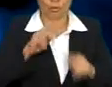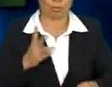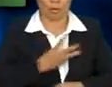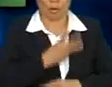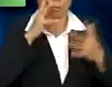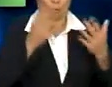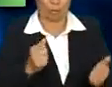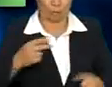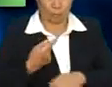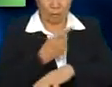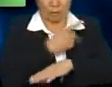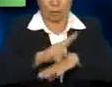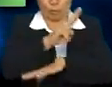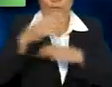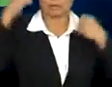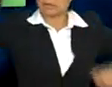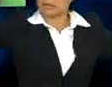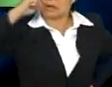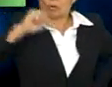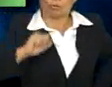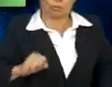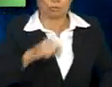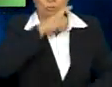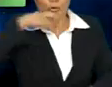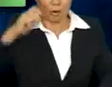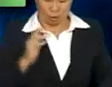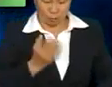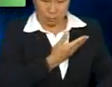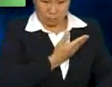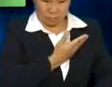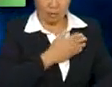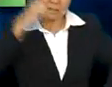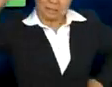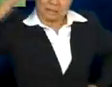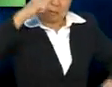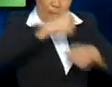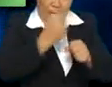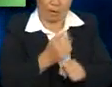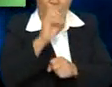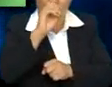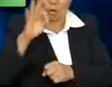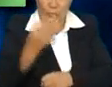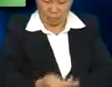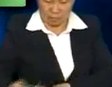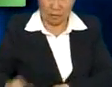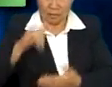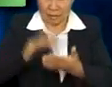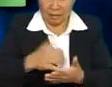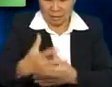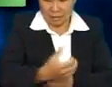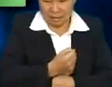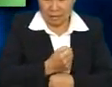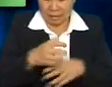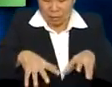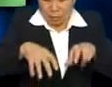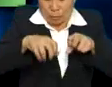When we are wet, we use a towel to dry ourselves. A towel is made of material that can